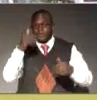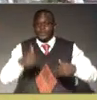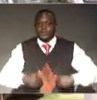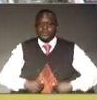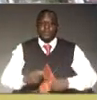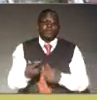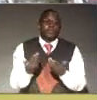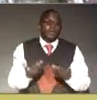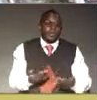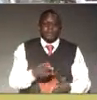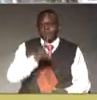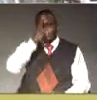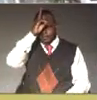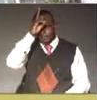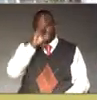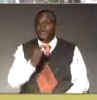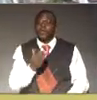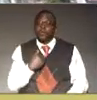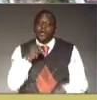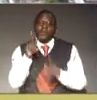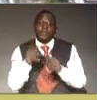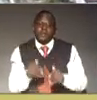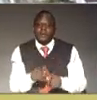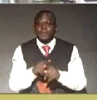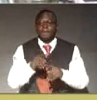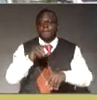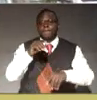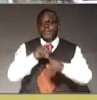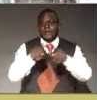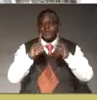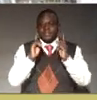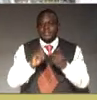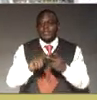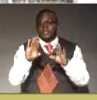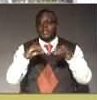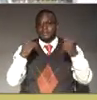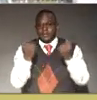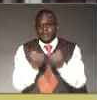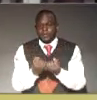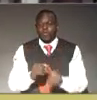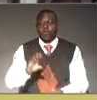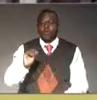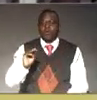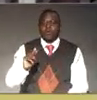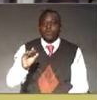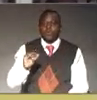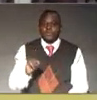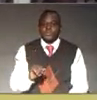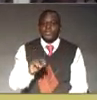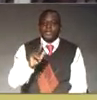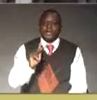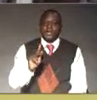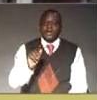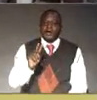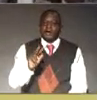from the villages. So wanted people like Mackay University, Chambogo, Mubis, Cavendish University,